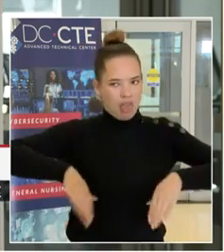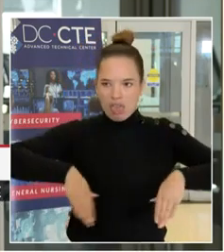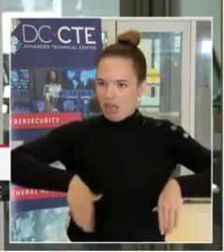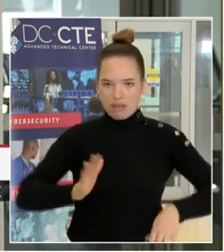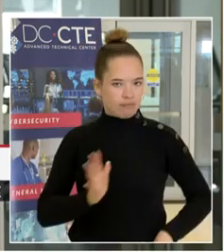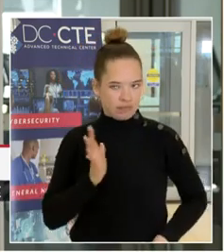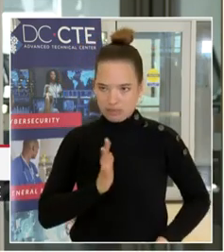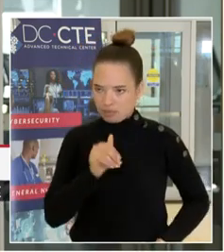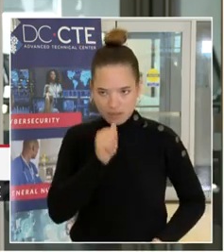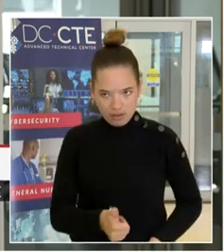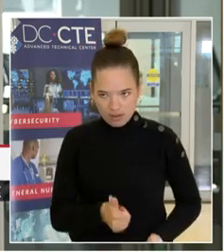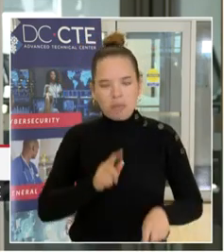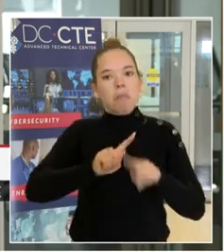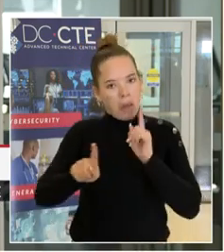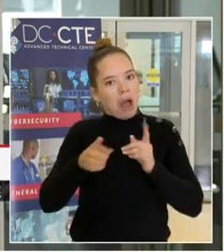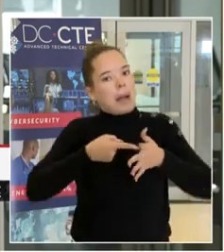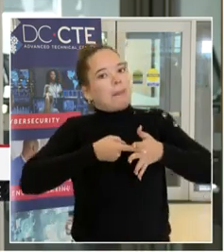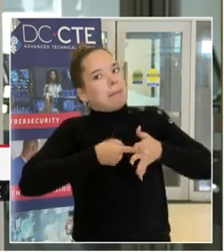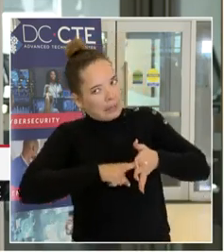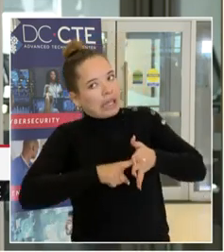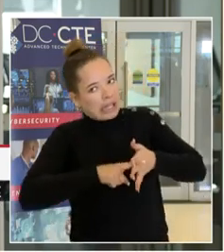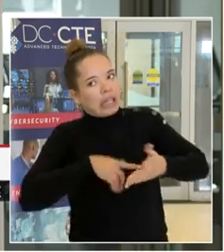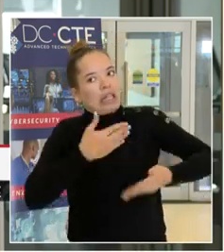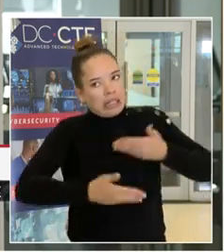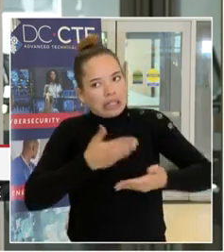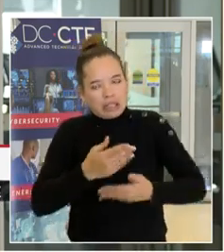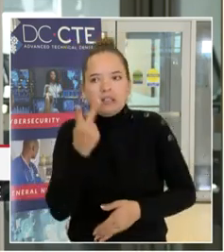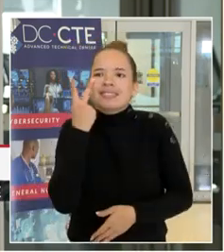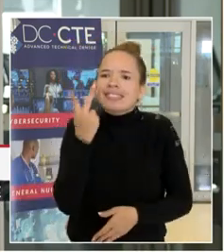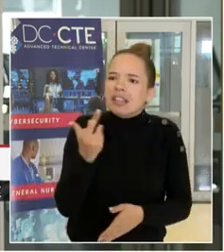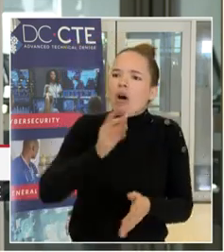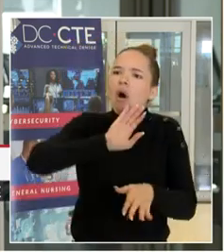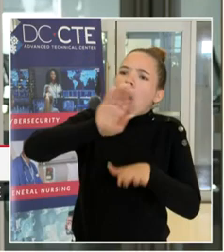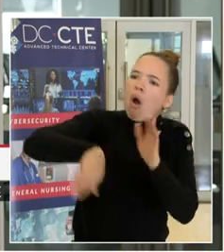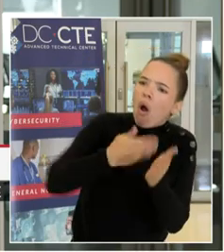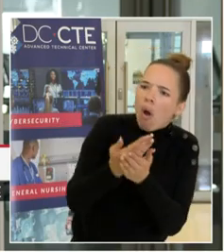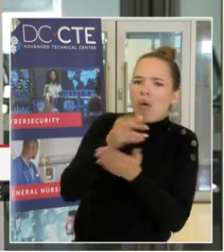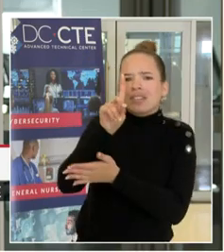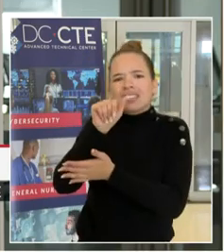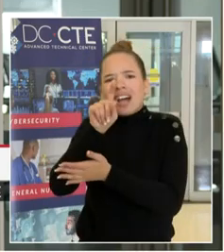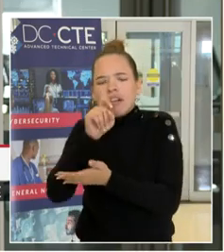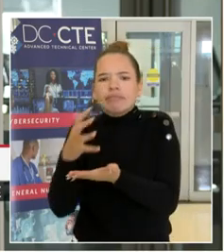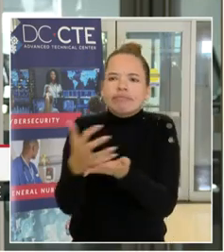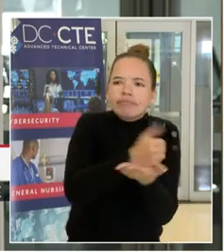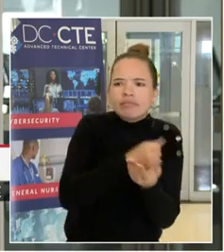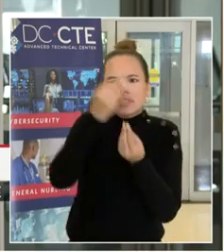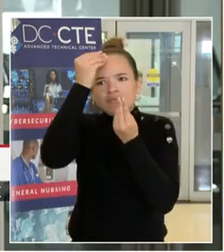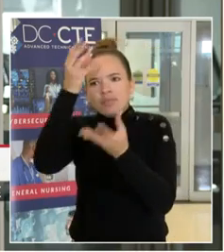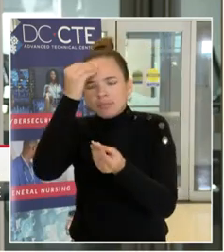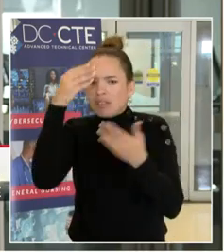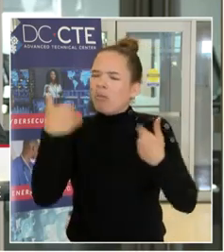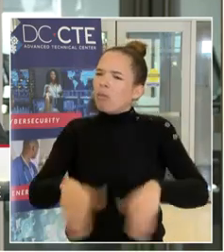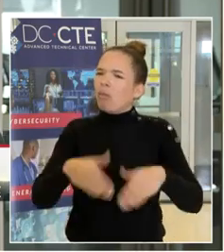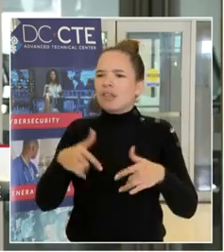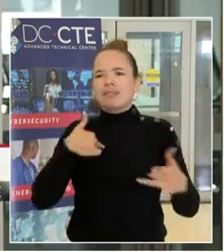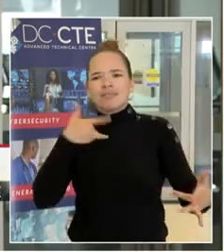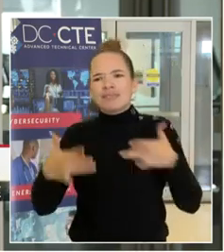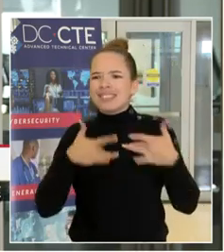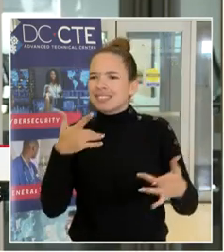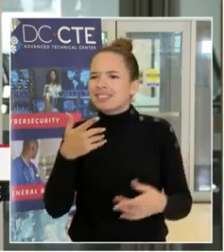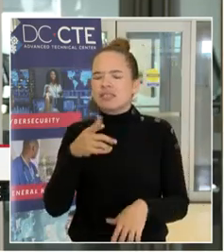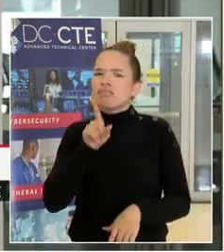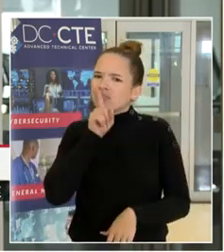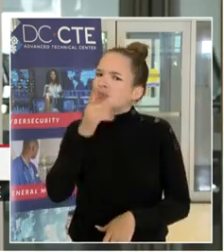this data is very encouraging for our public school system. It's very good. I